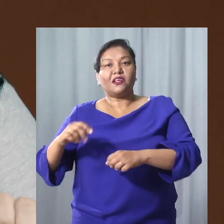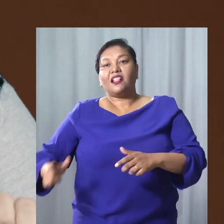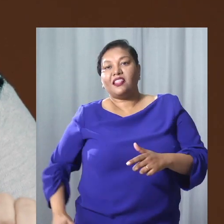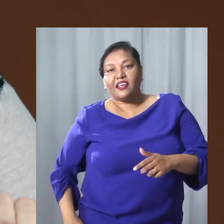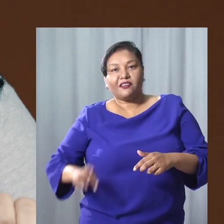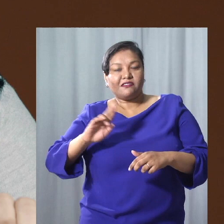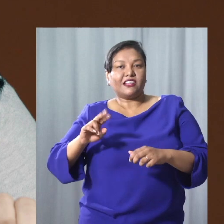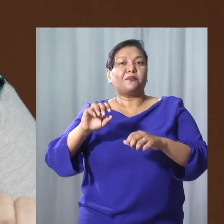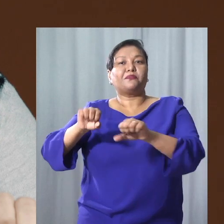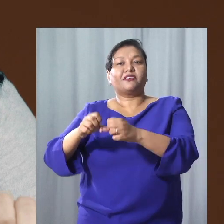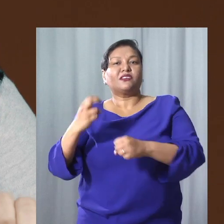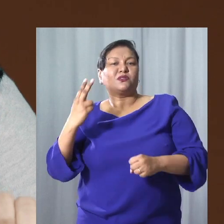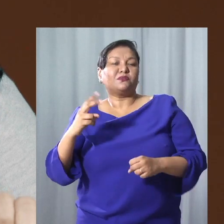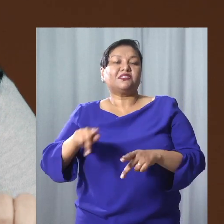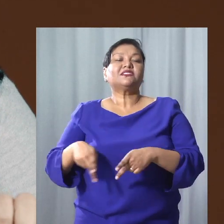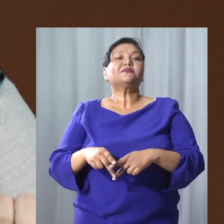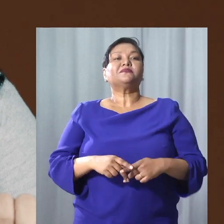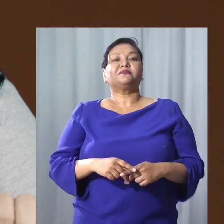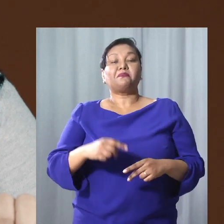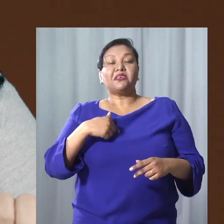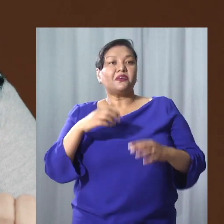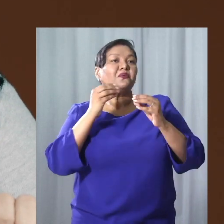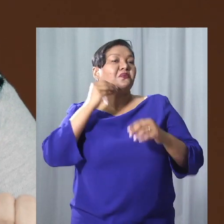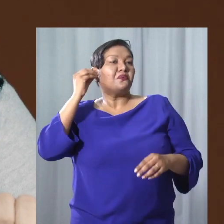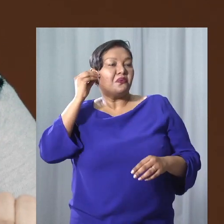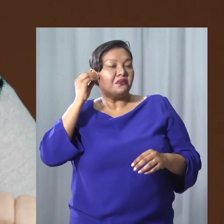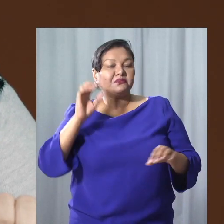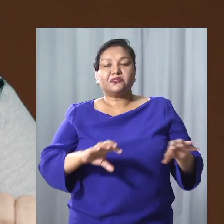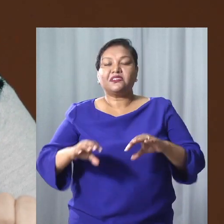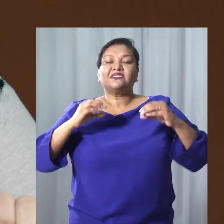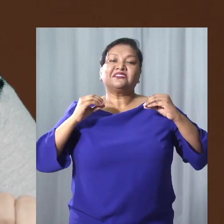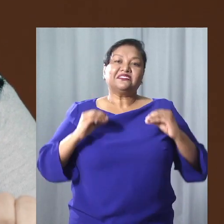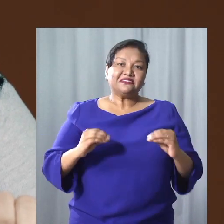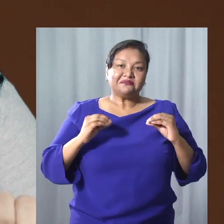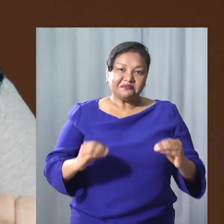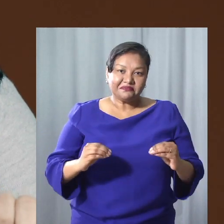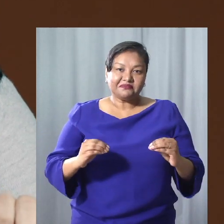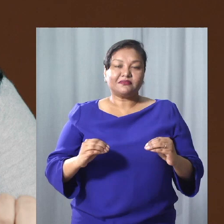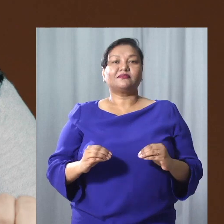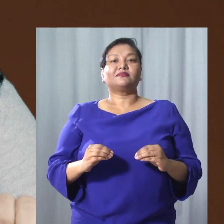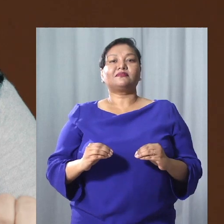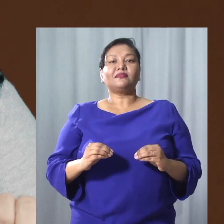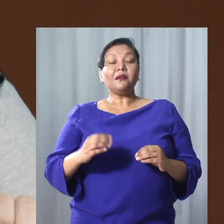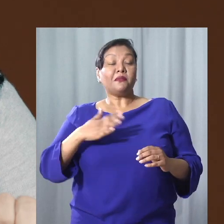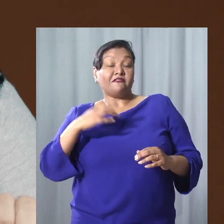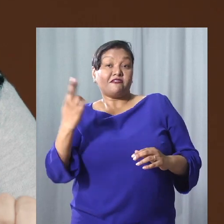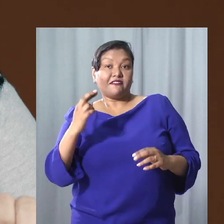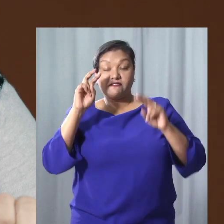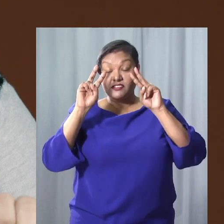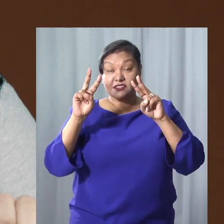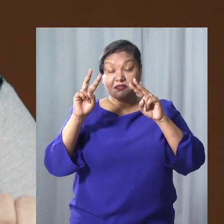2 places. I was home doing nothing. A friend came by